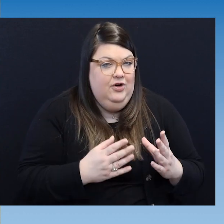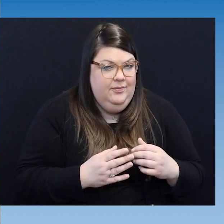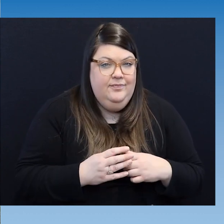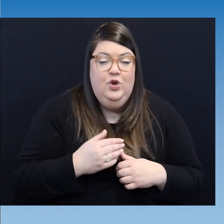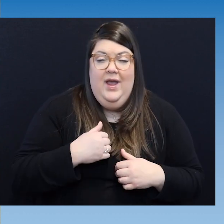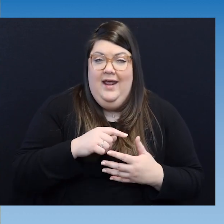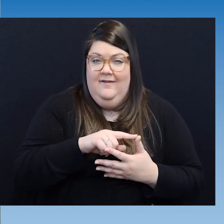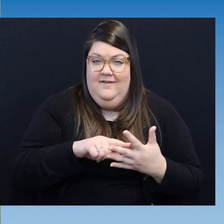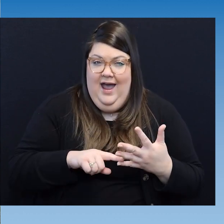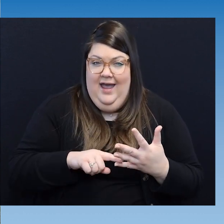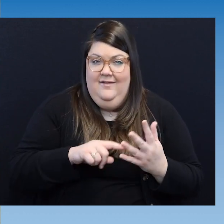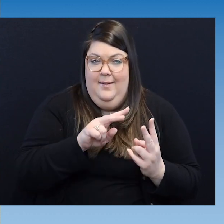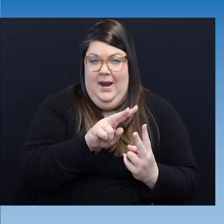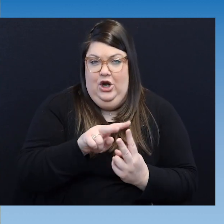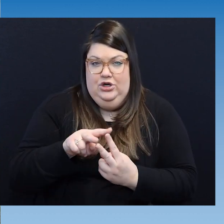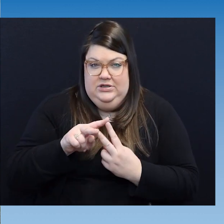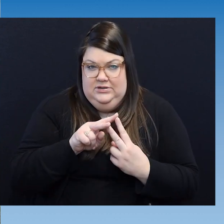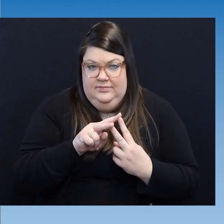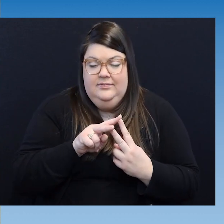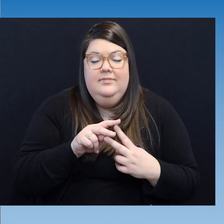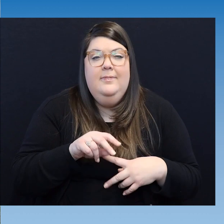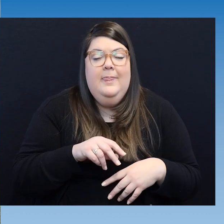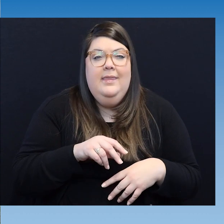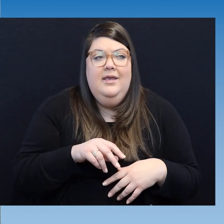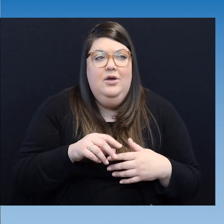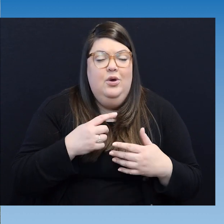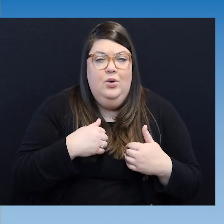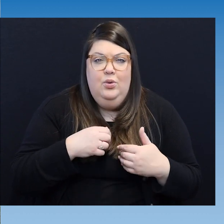five pairs, and we spent some time